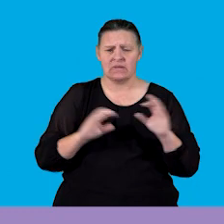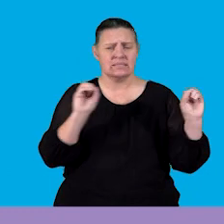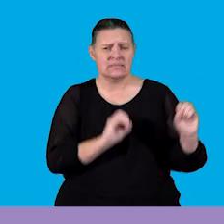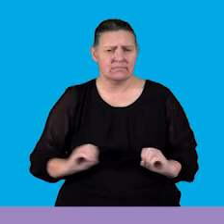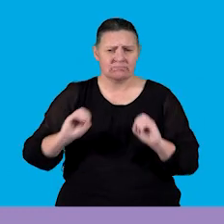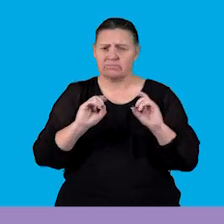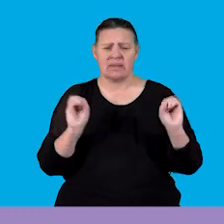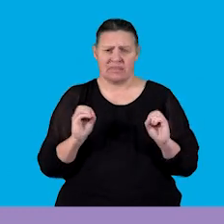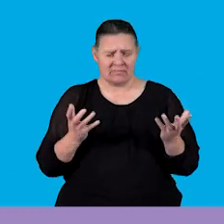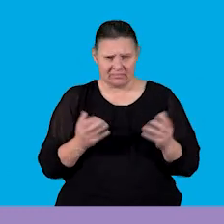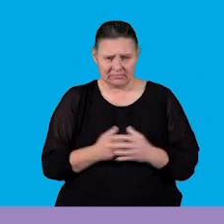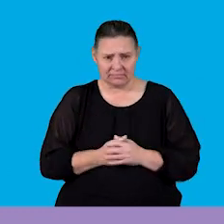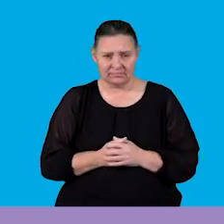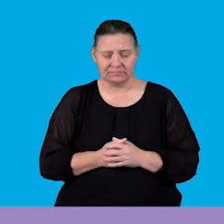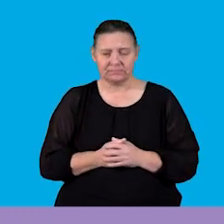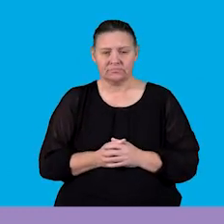are equal as well.